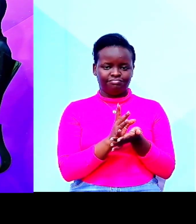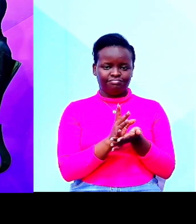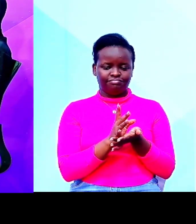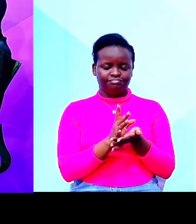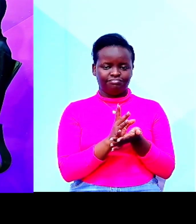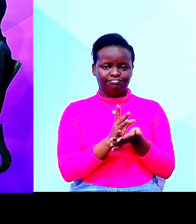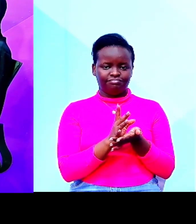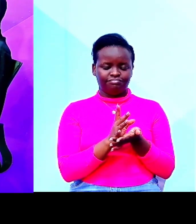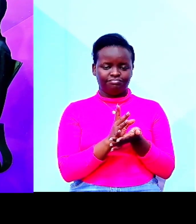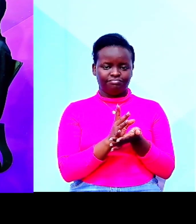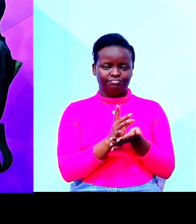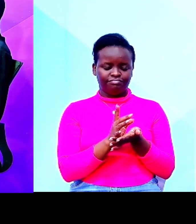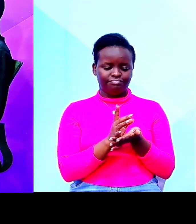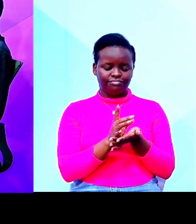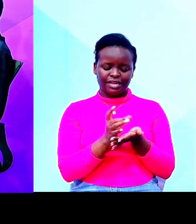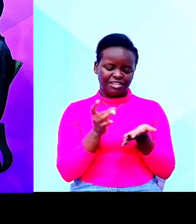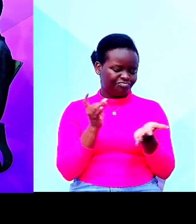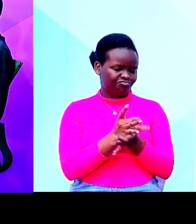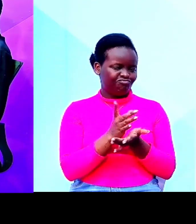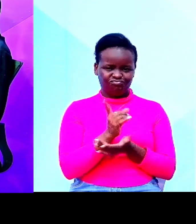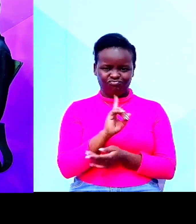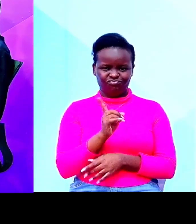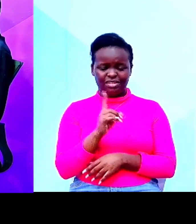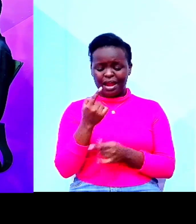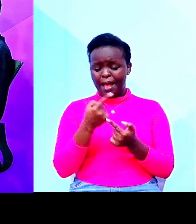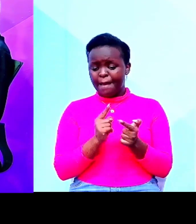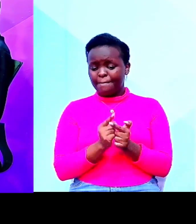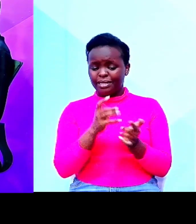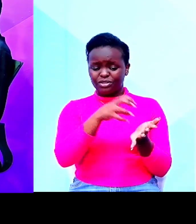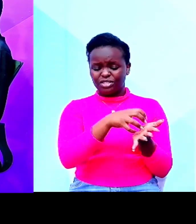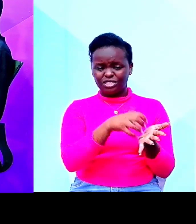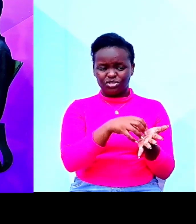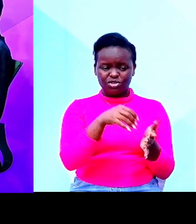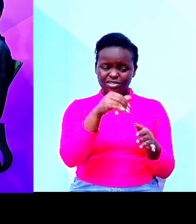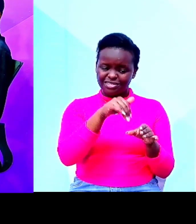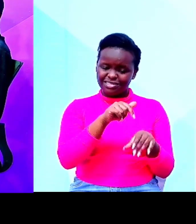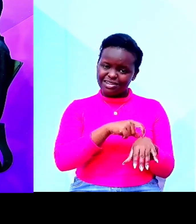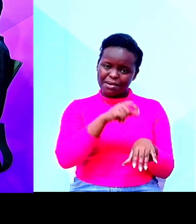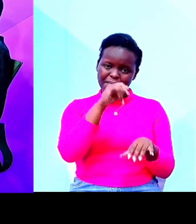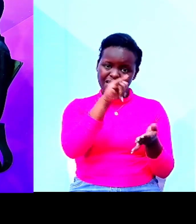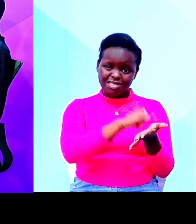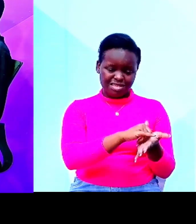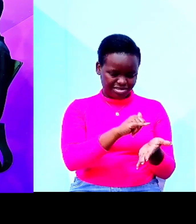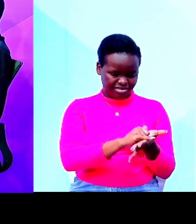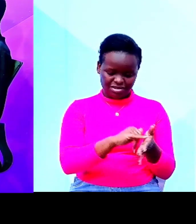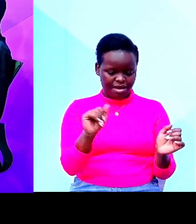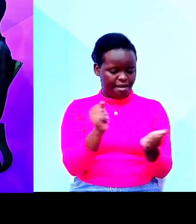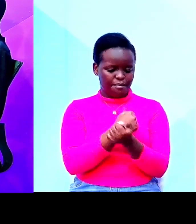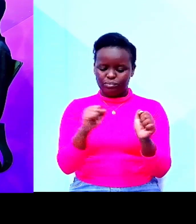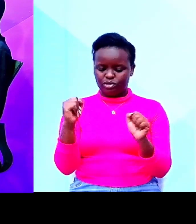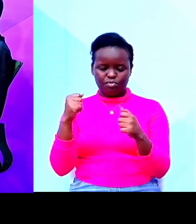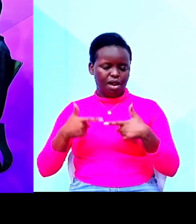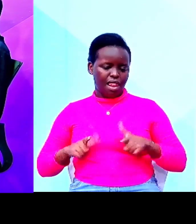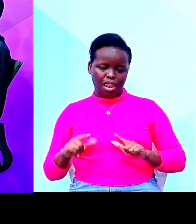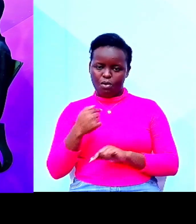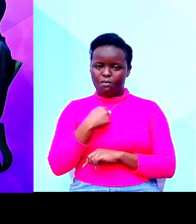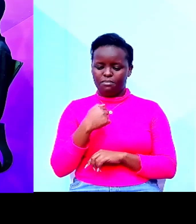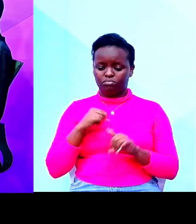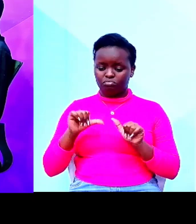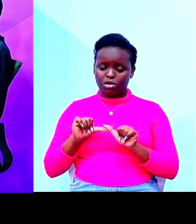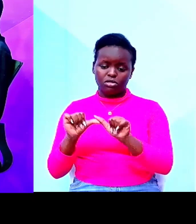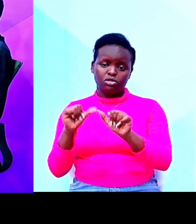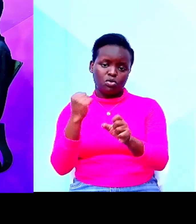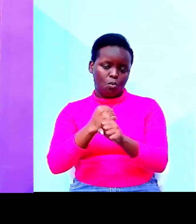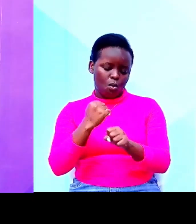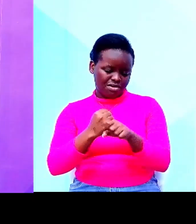my work was, but the condition I was in at that time could not allow me to continue doing the